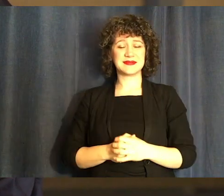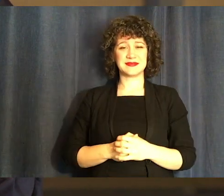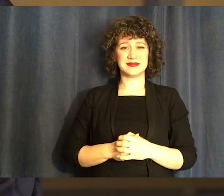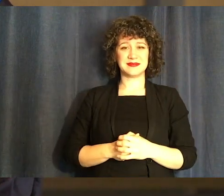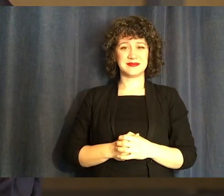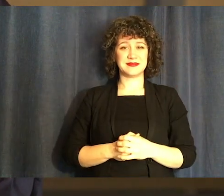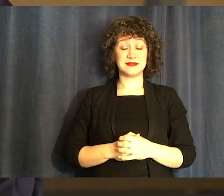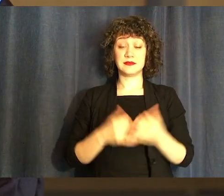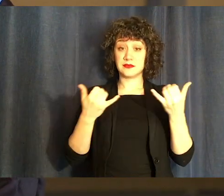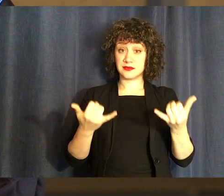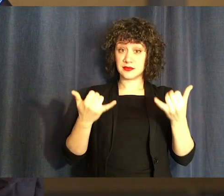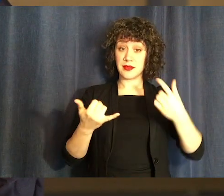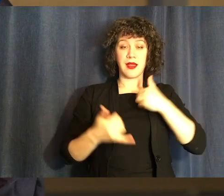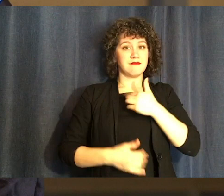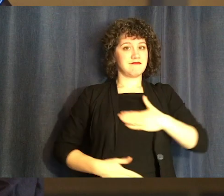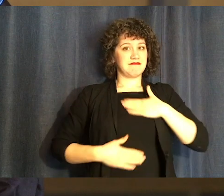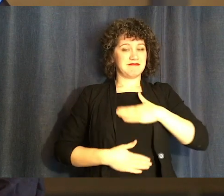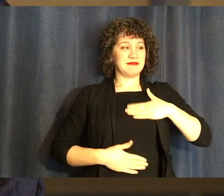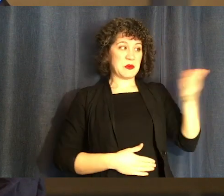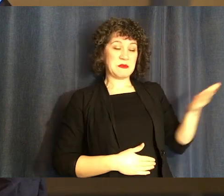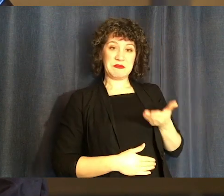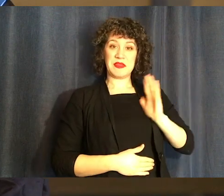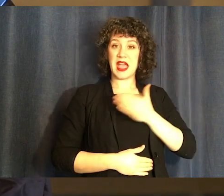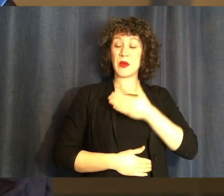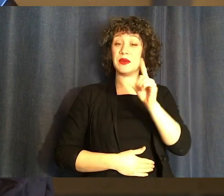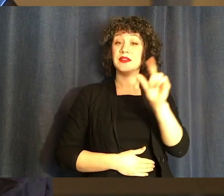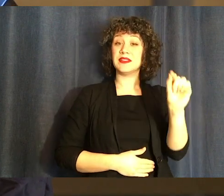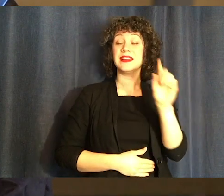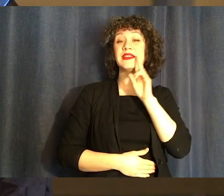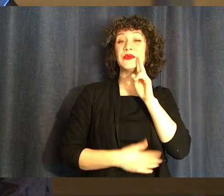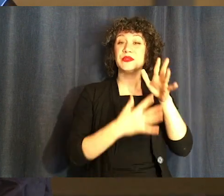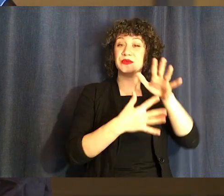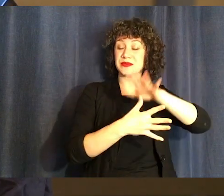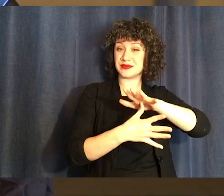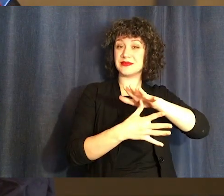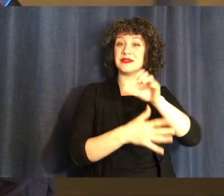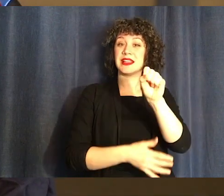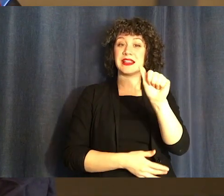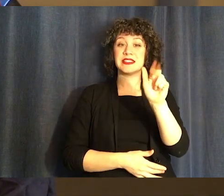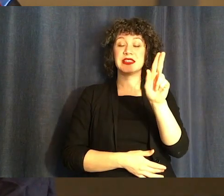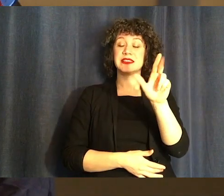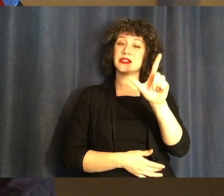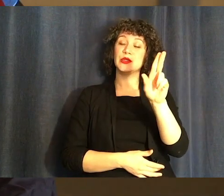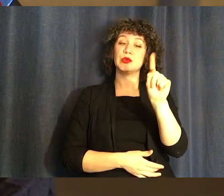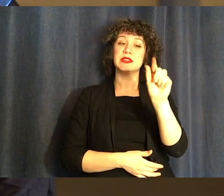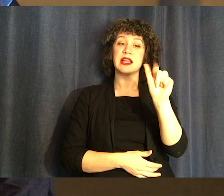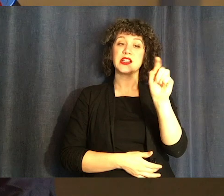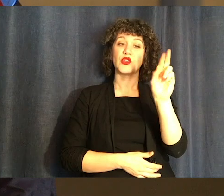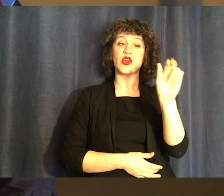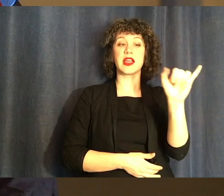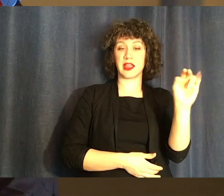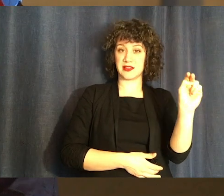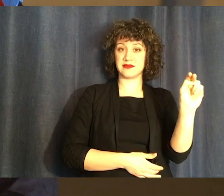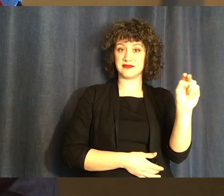At this time, it is my pleasure to introduce you to our 2020 Houston Junior Senior High's salutatorian, Jaden Winsenberg. Jaden